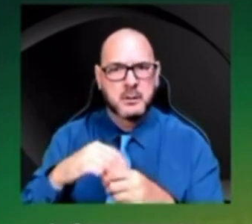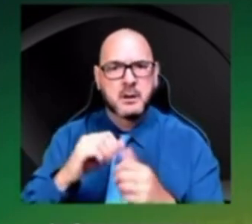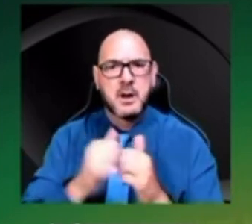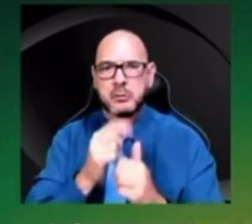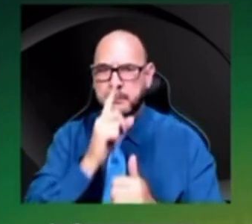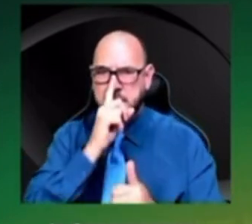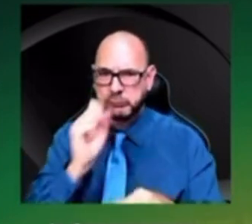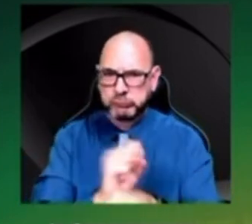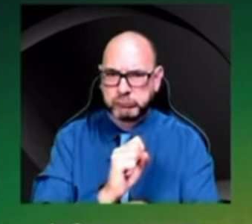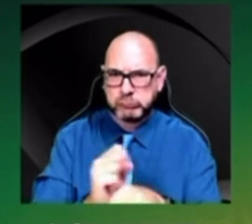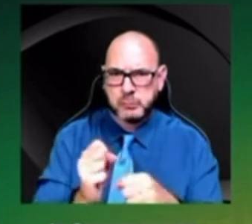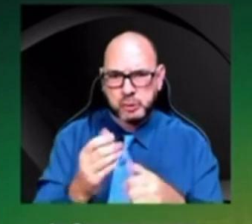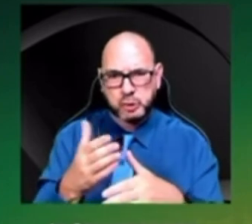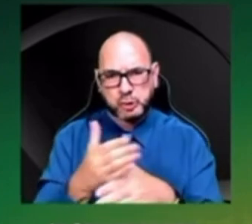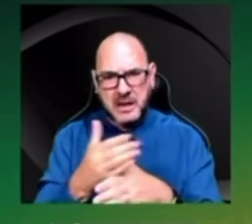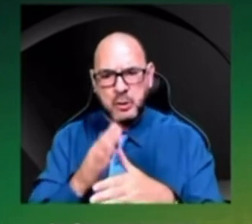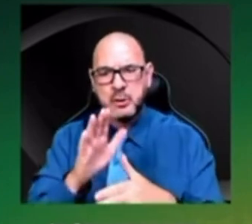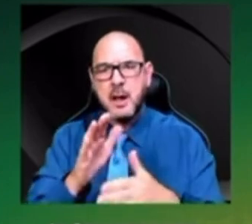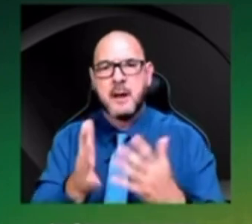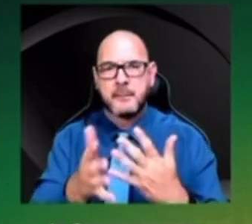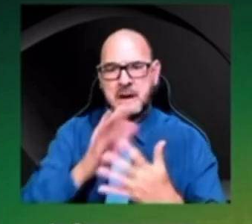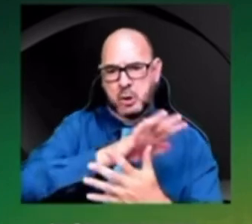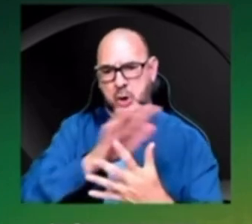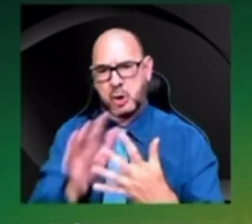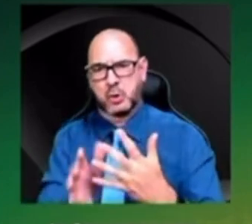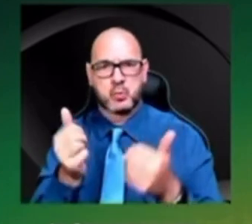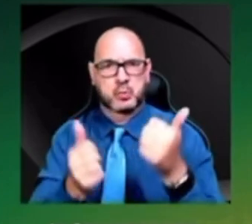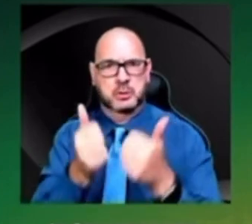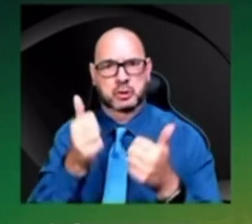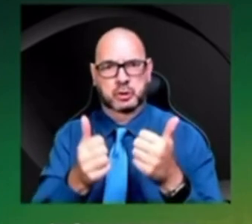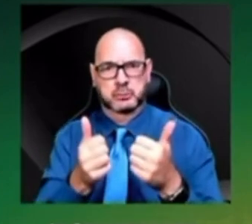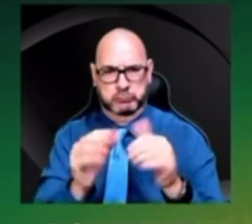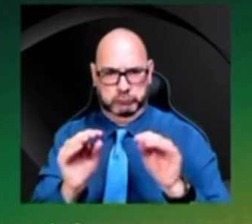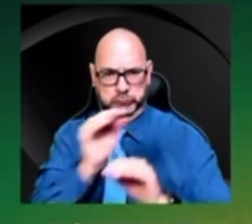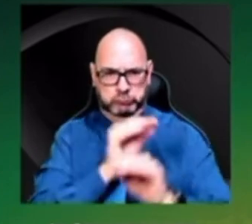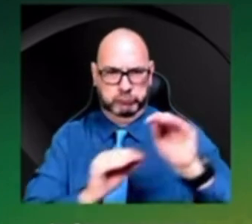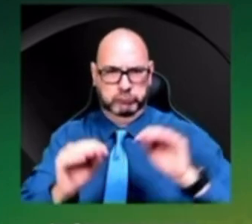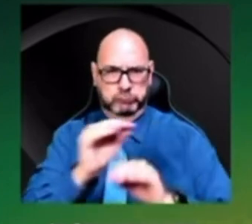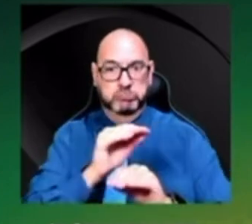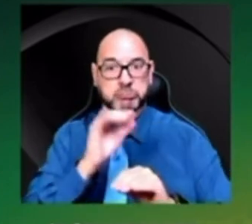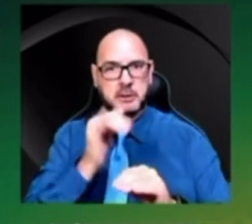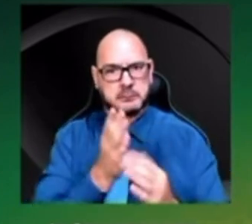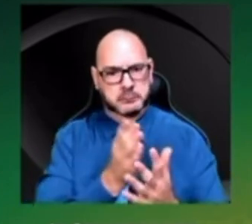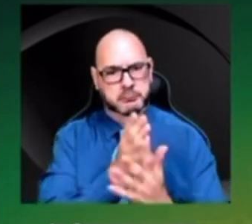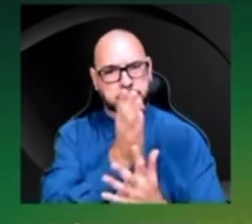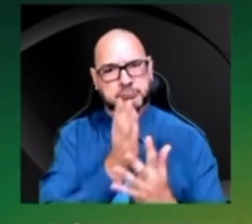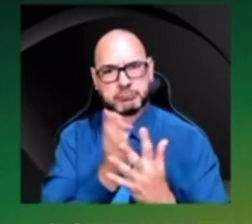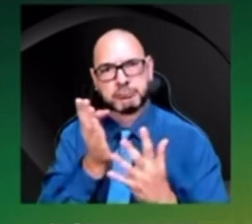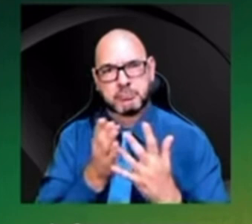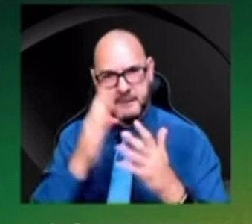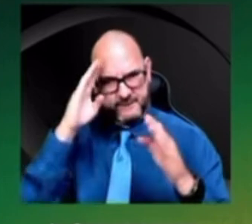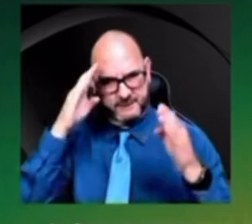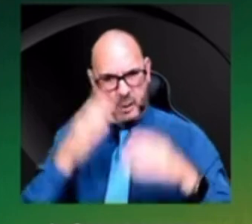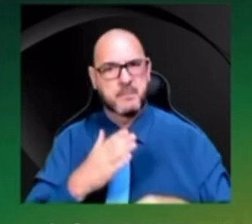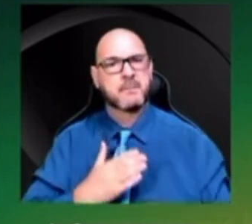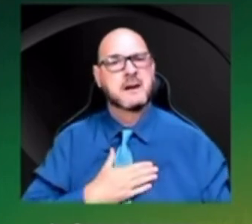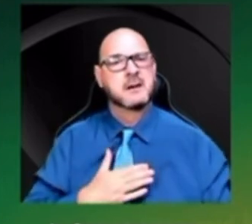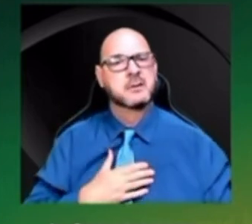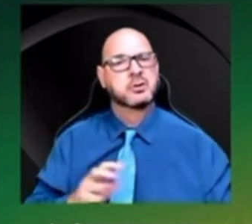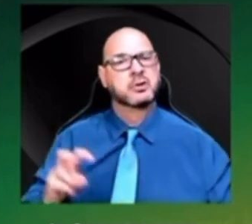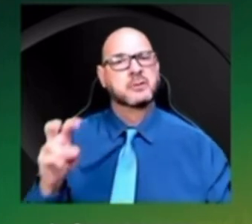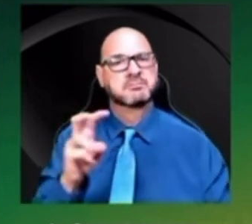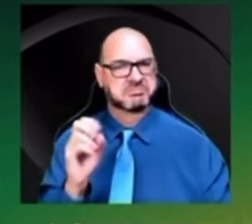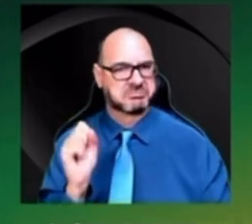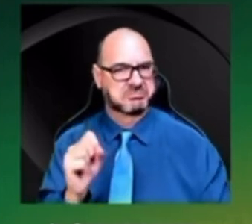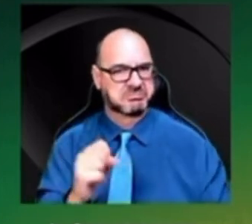terms of those goals. So these were the areas of focus for the trip as captured in the second day that we were there with the speech that I